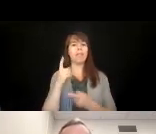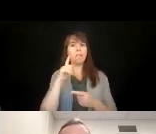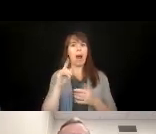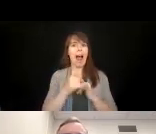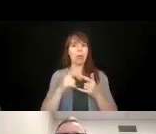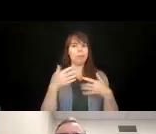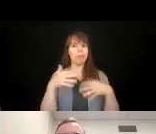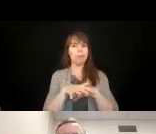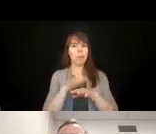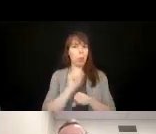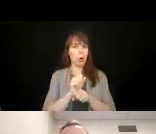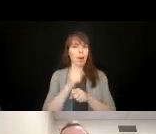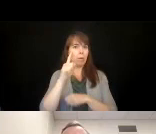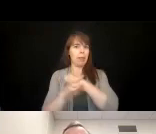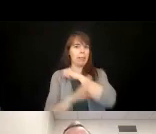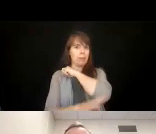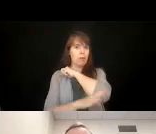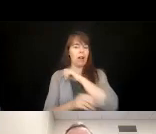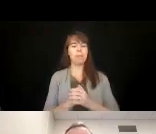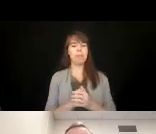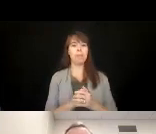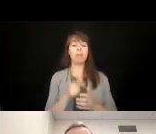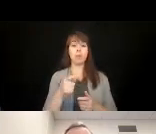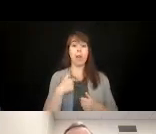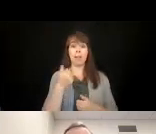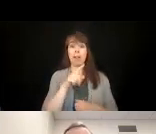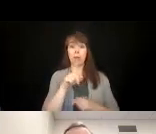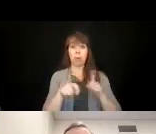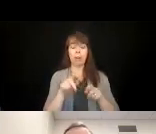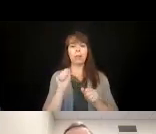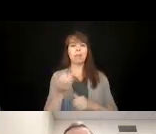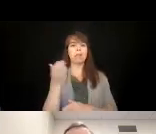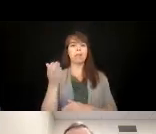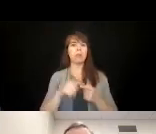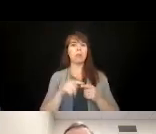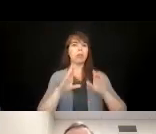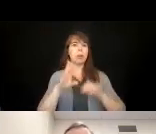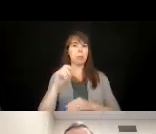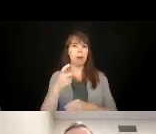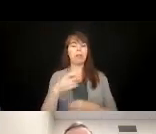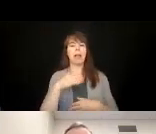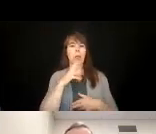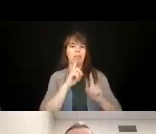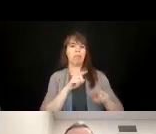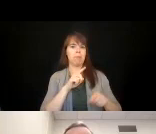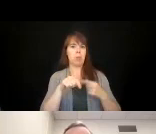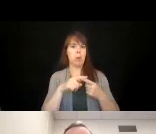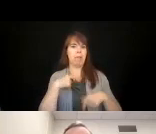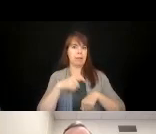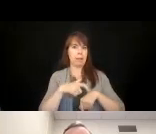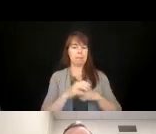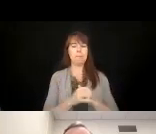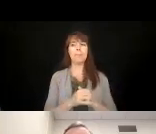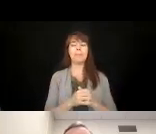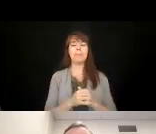If you have questions, please submit them to the chat box, and we will address them in our question and answer session. Also, you might want to